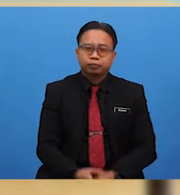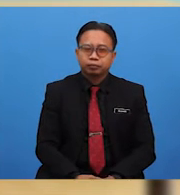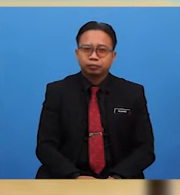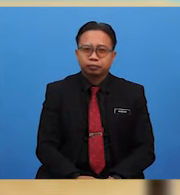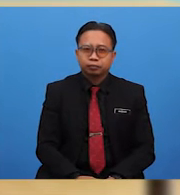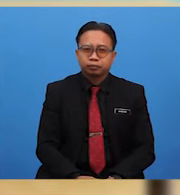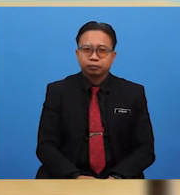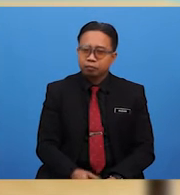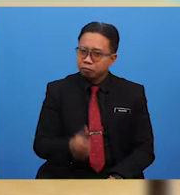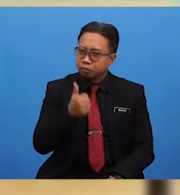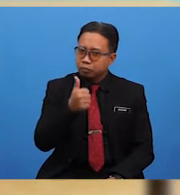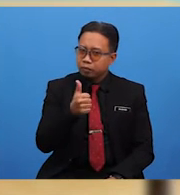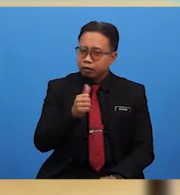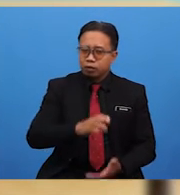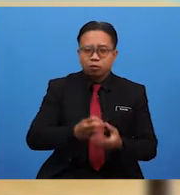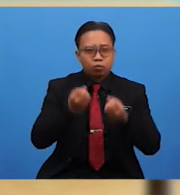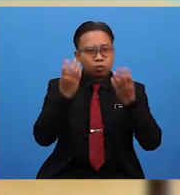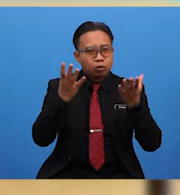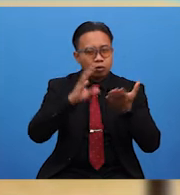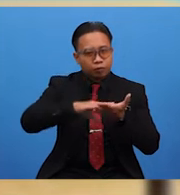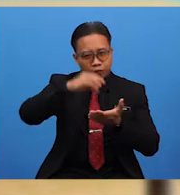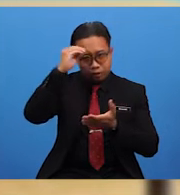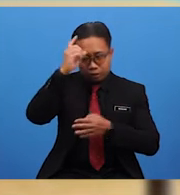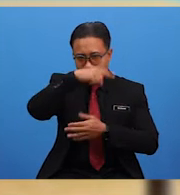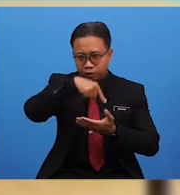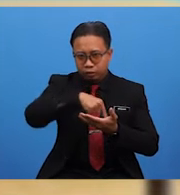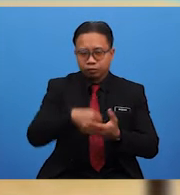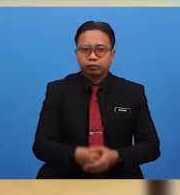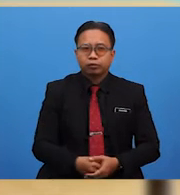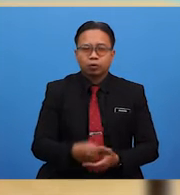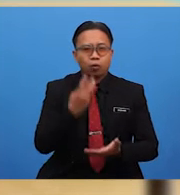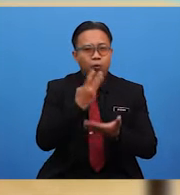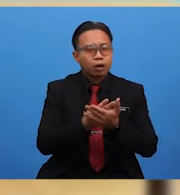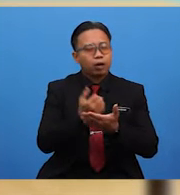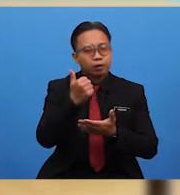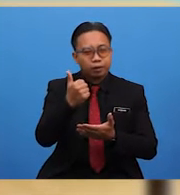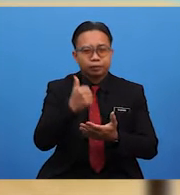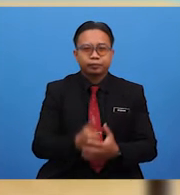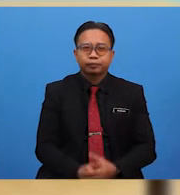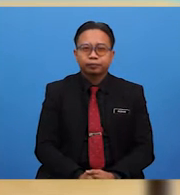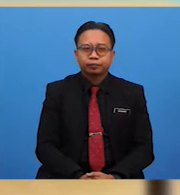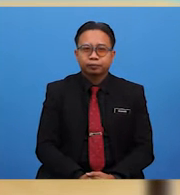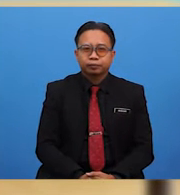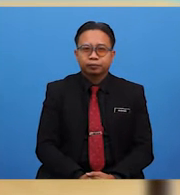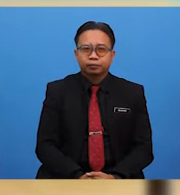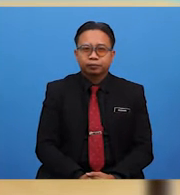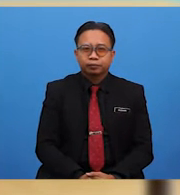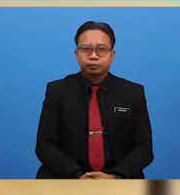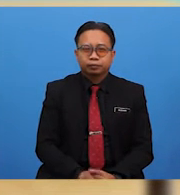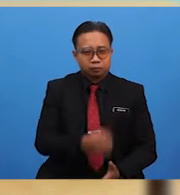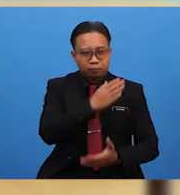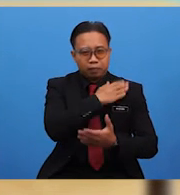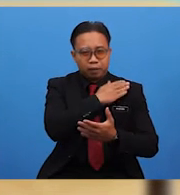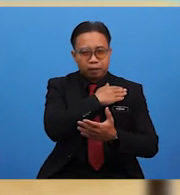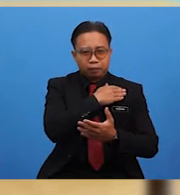That sounds to me like a lot of learning for today. Well done, boys and girls. Give yourself a pat